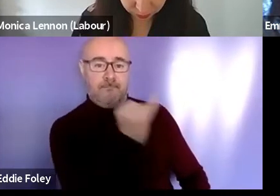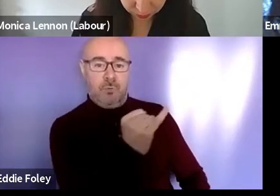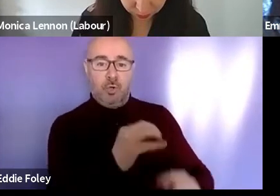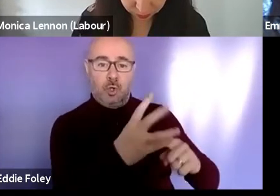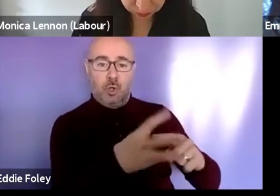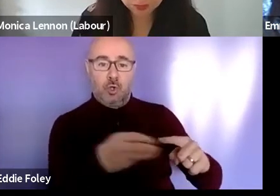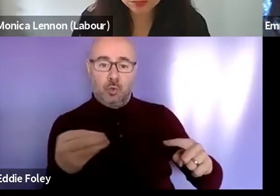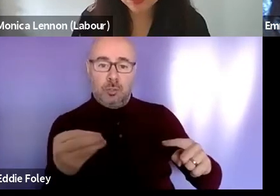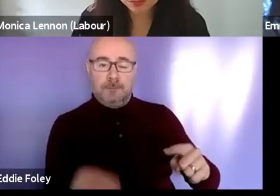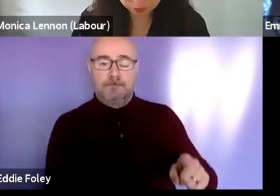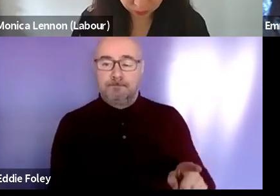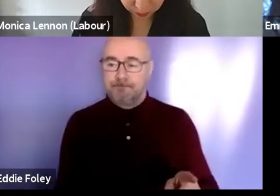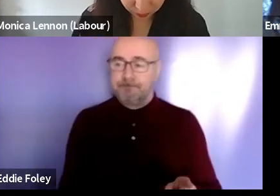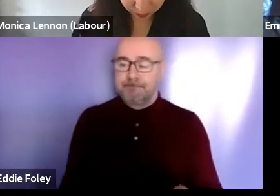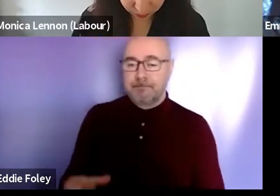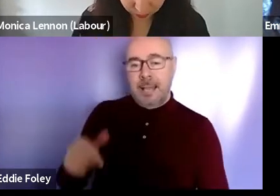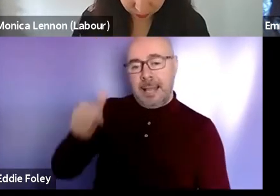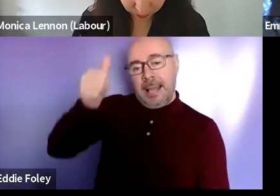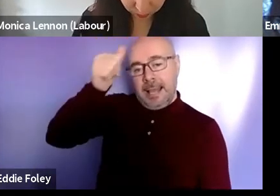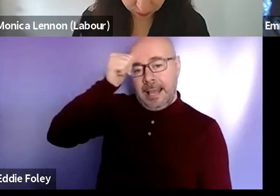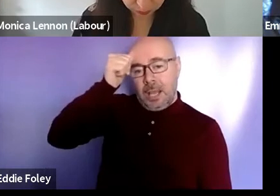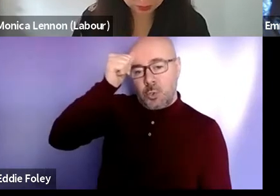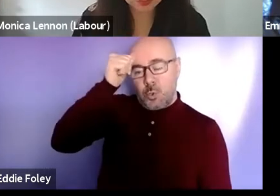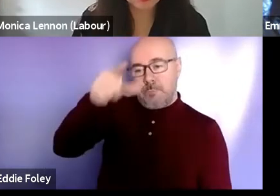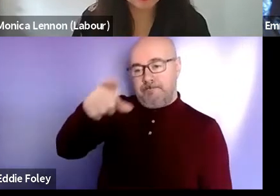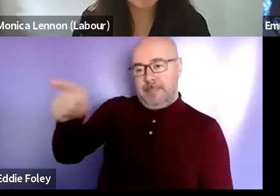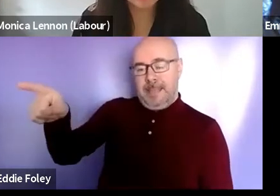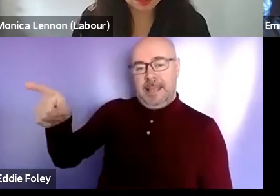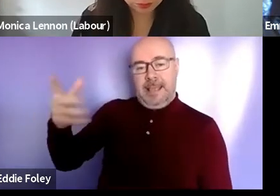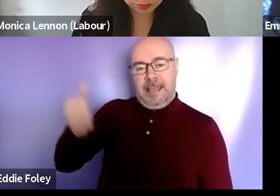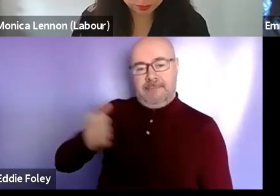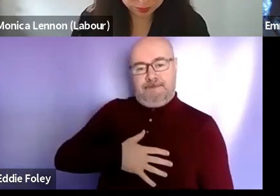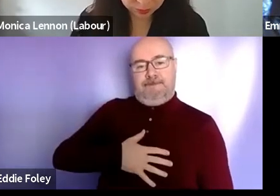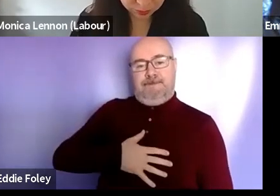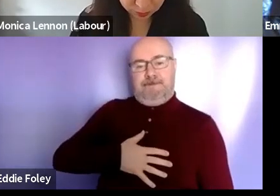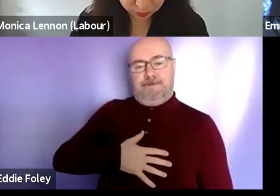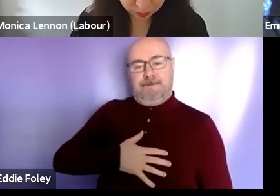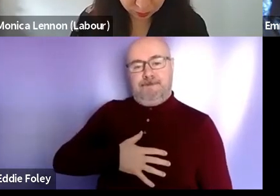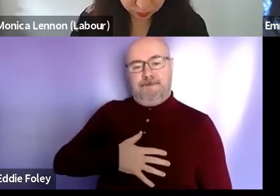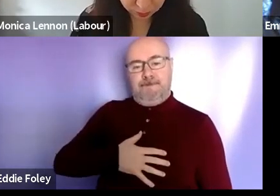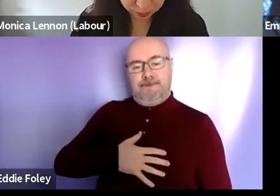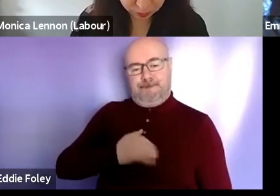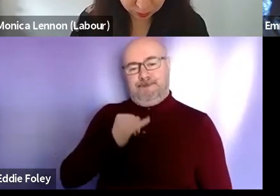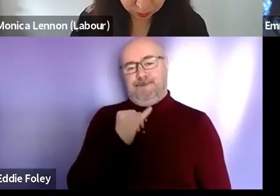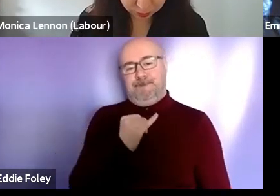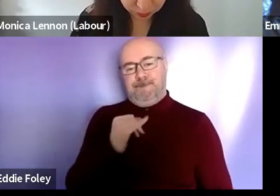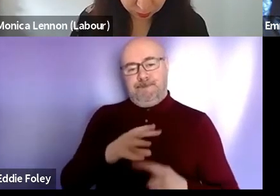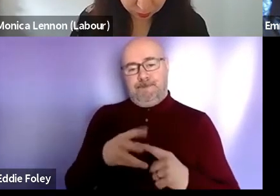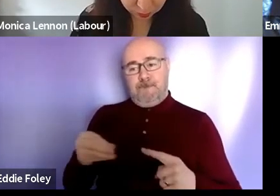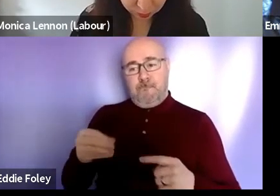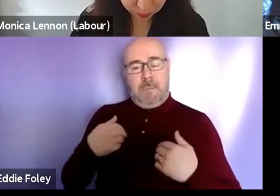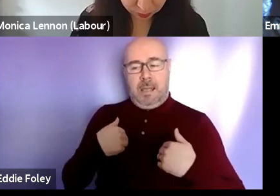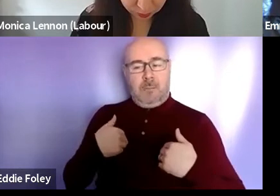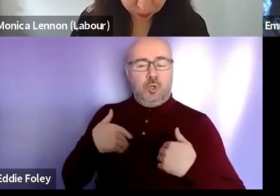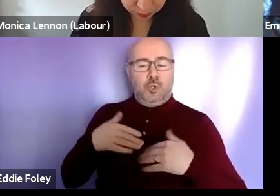I recognise the sentiment. I don't accept the sentiment. I think if you actually look at what my colleagues down